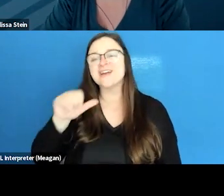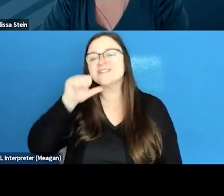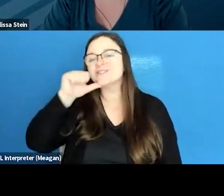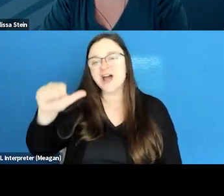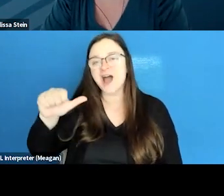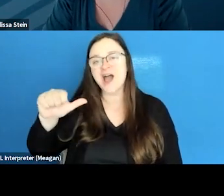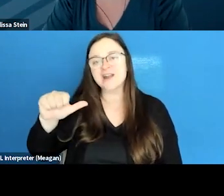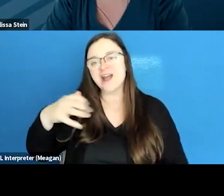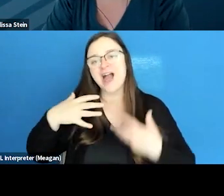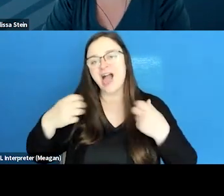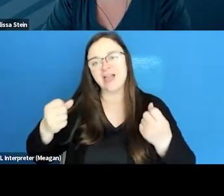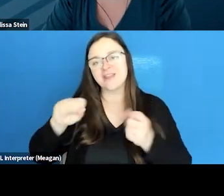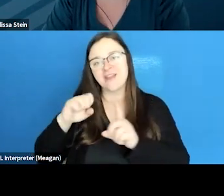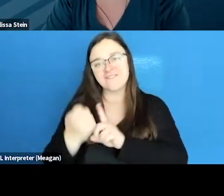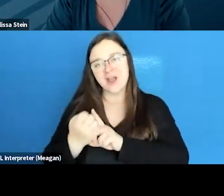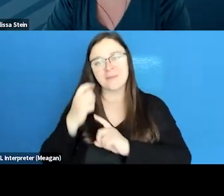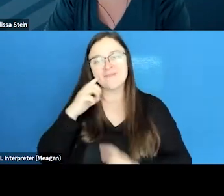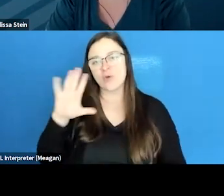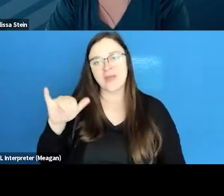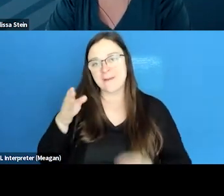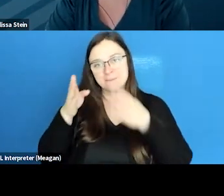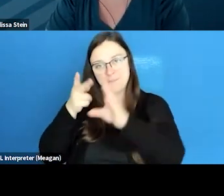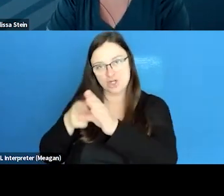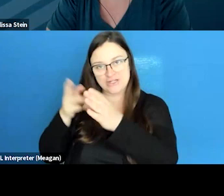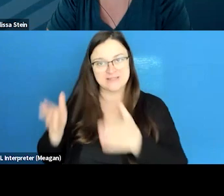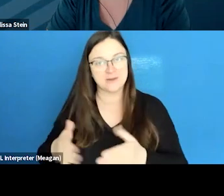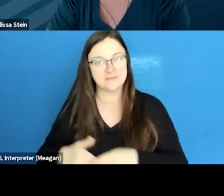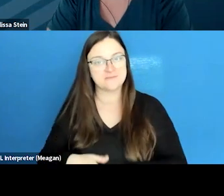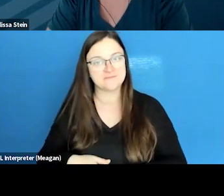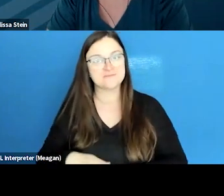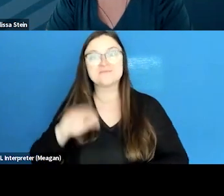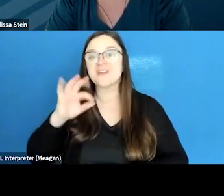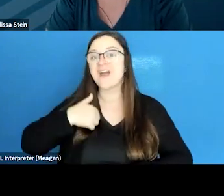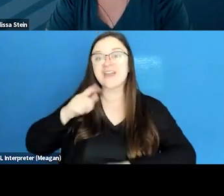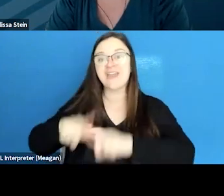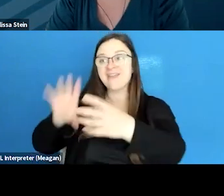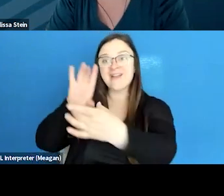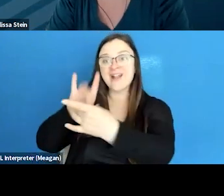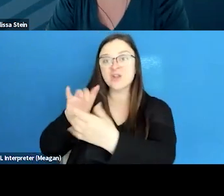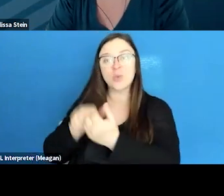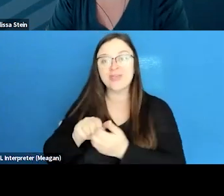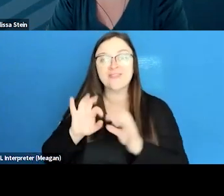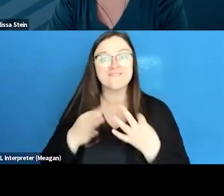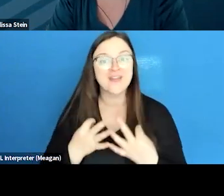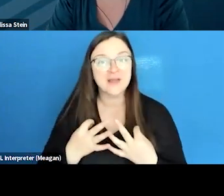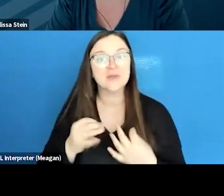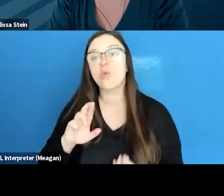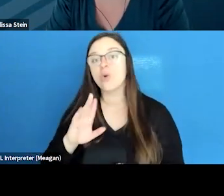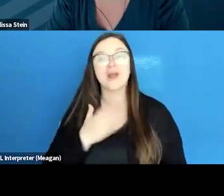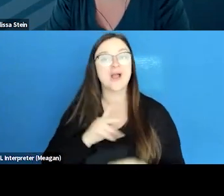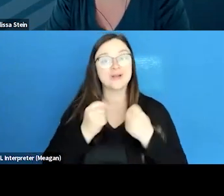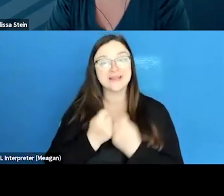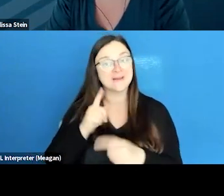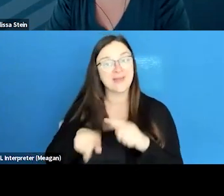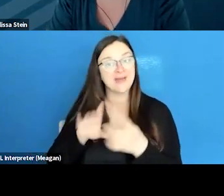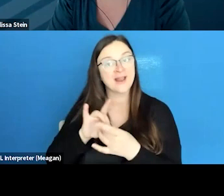healthy environment for the participant. At that point, if I'm unable to connect with the family, or our team is unable to connect with the